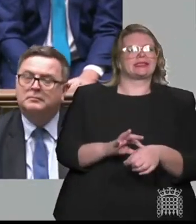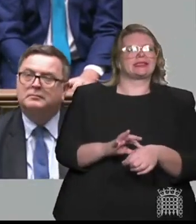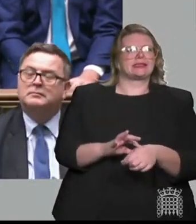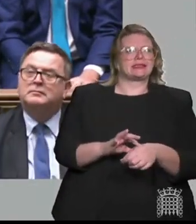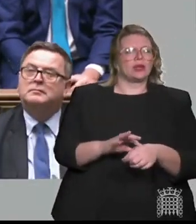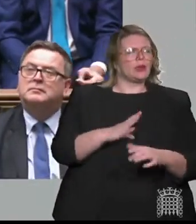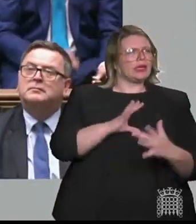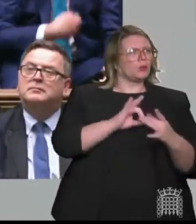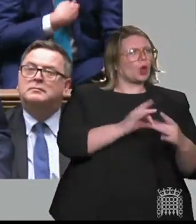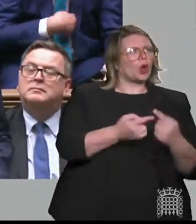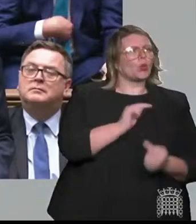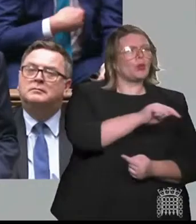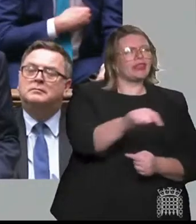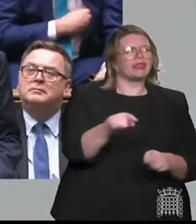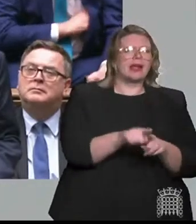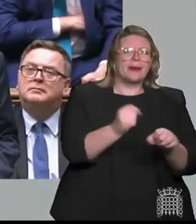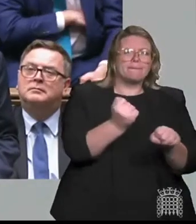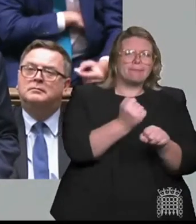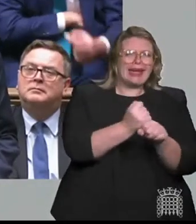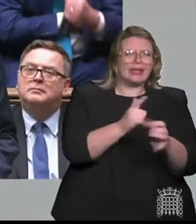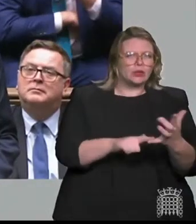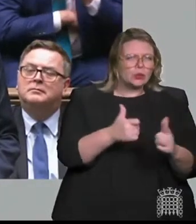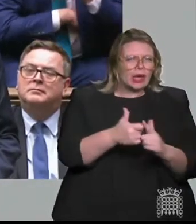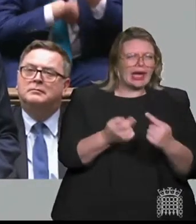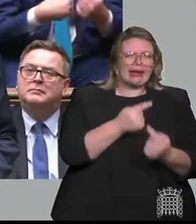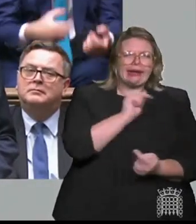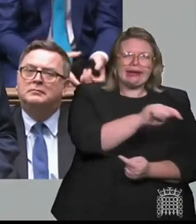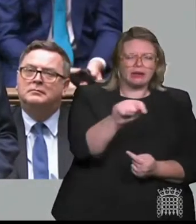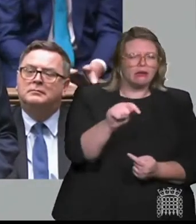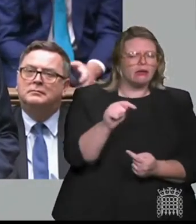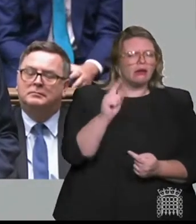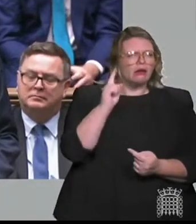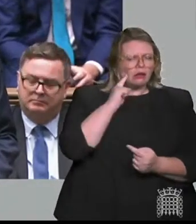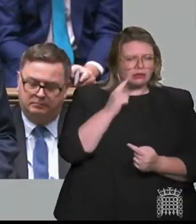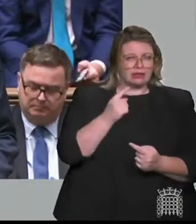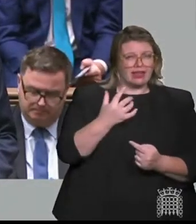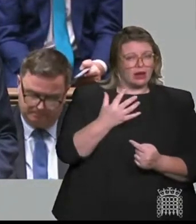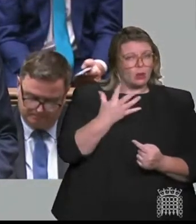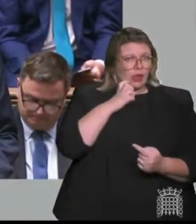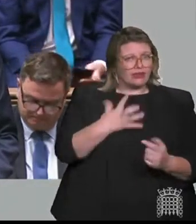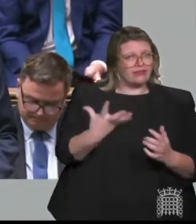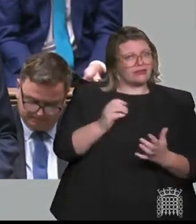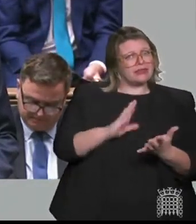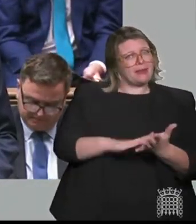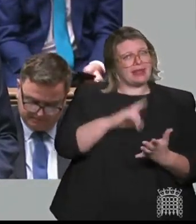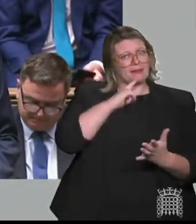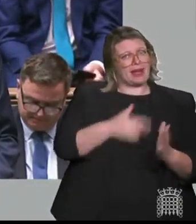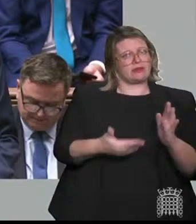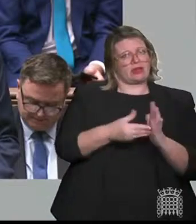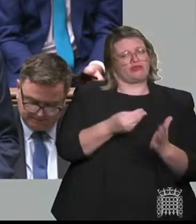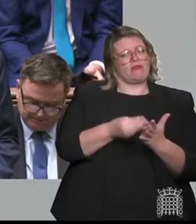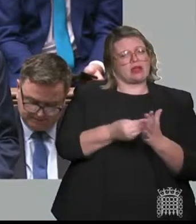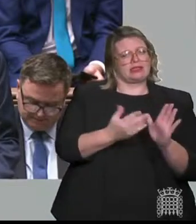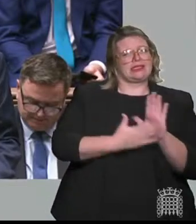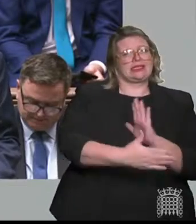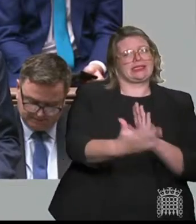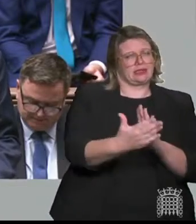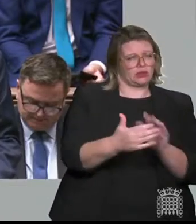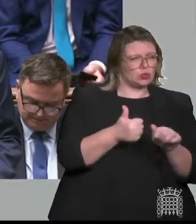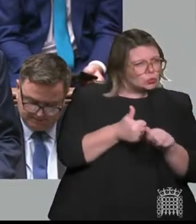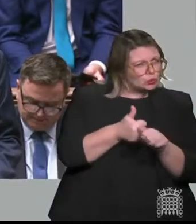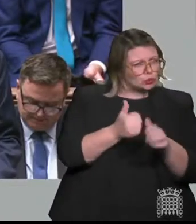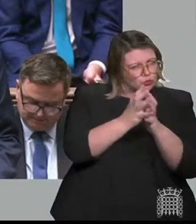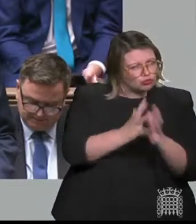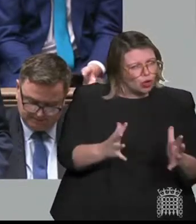UK and others, I'm announcing a further £50 million of funding over the next 2 years to pilot ways to increase the number of apprentices